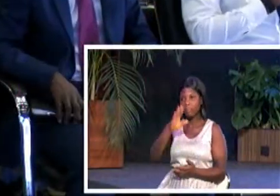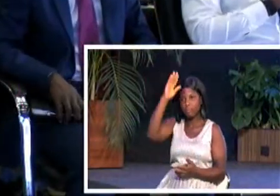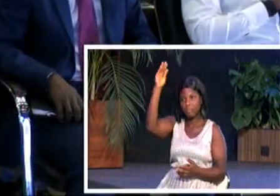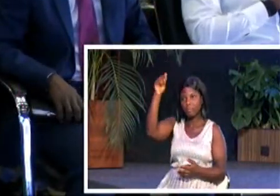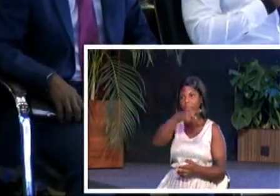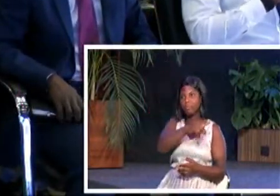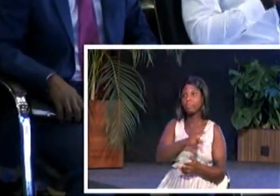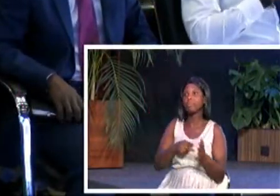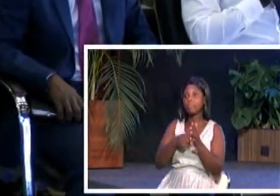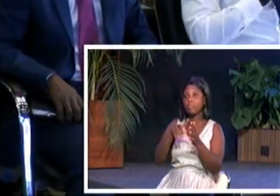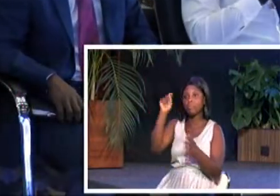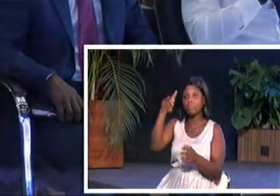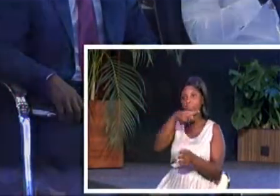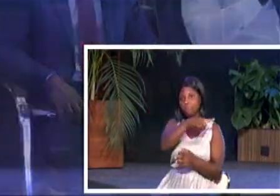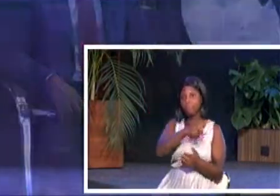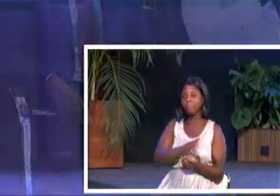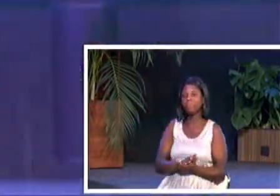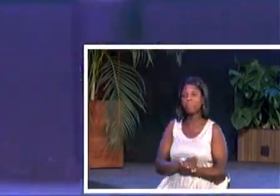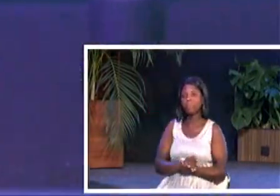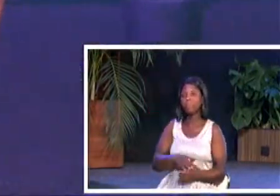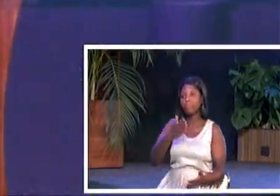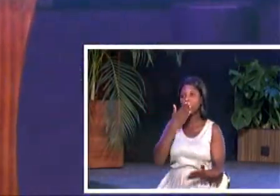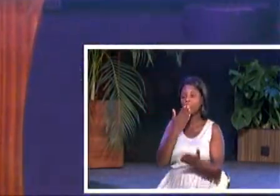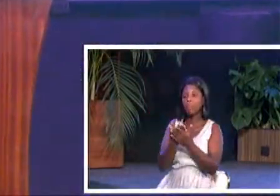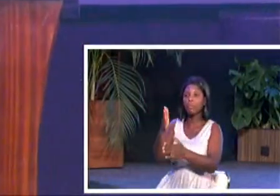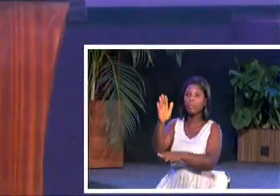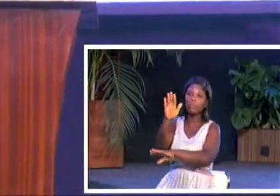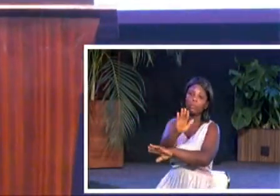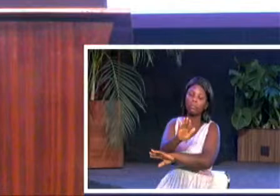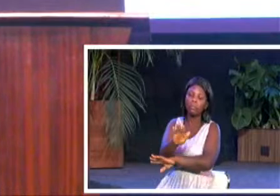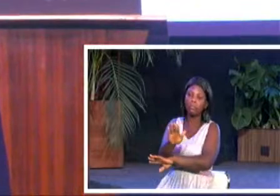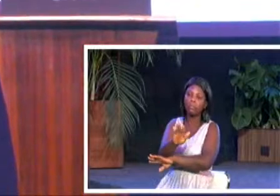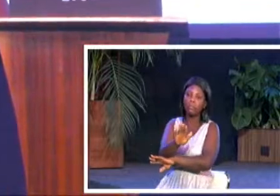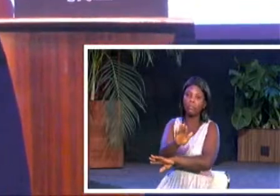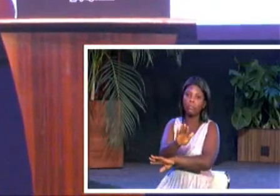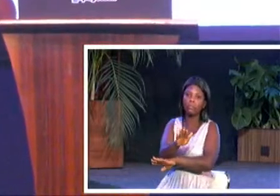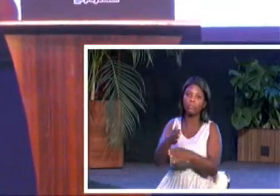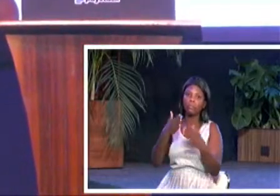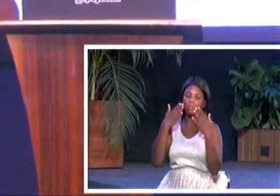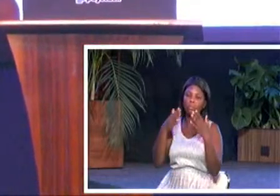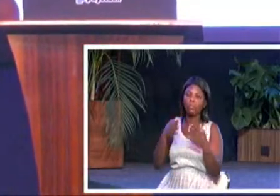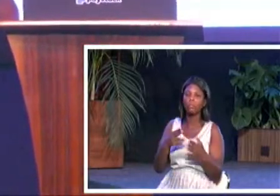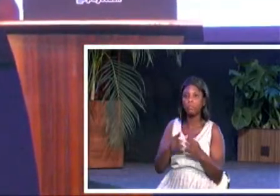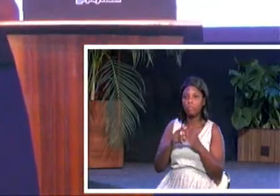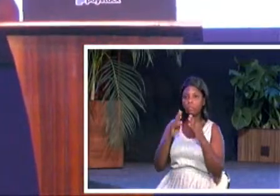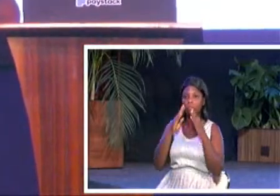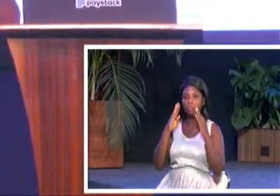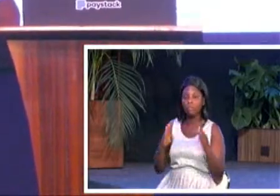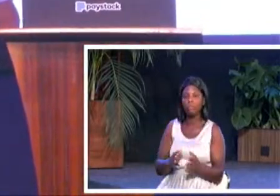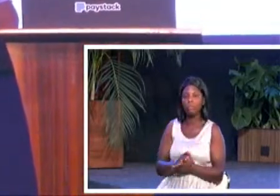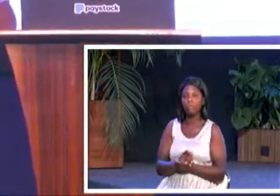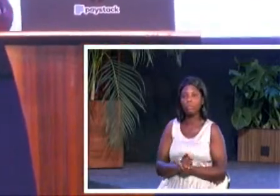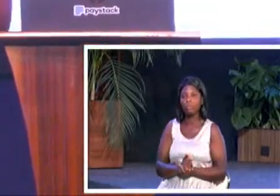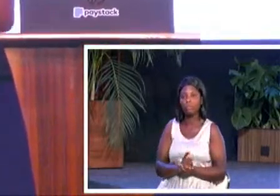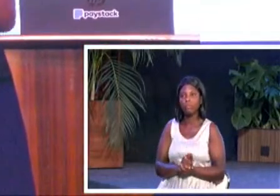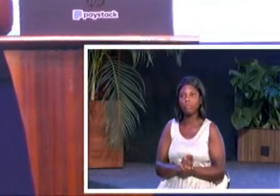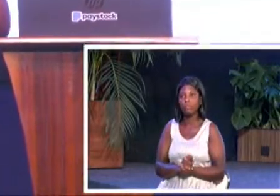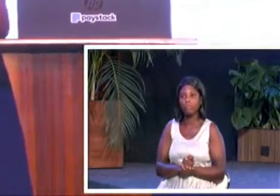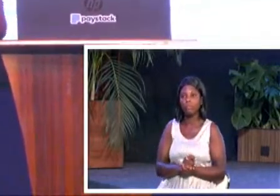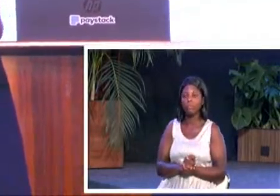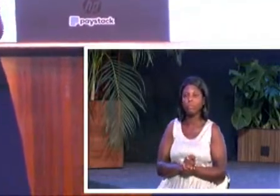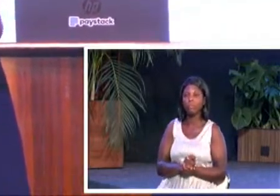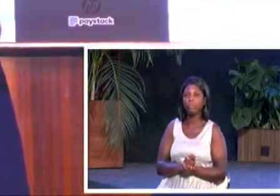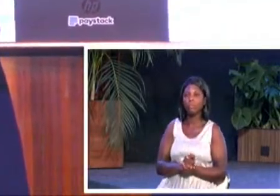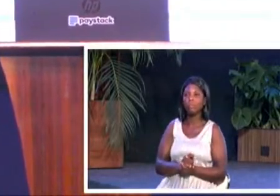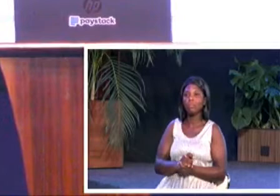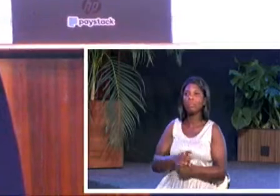Hello. Good evening. Thank you very much, Rev. That was a documentary. In fact, that's the first time I'm